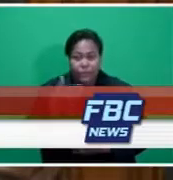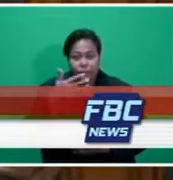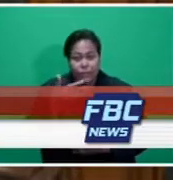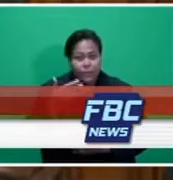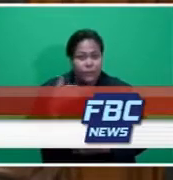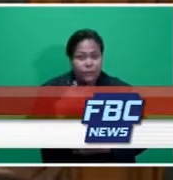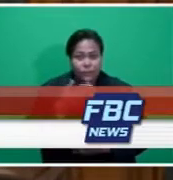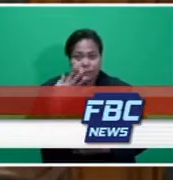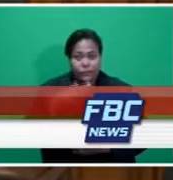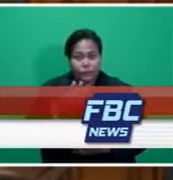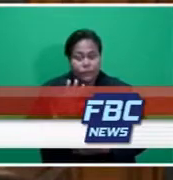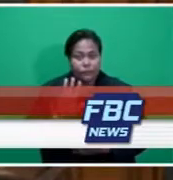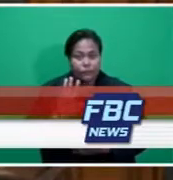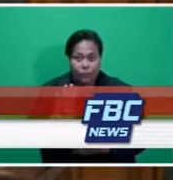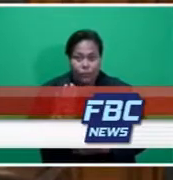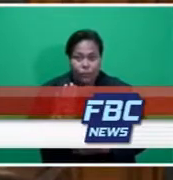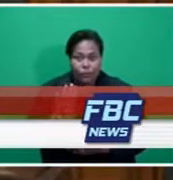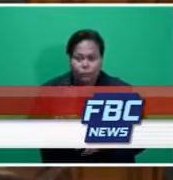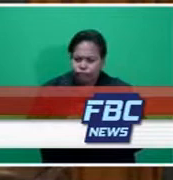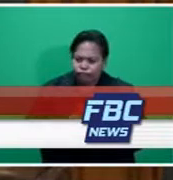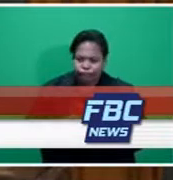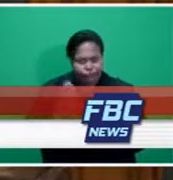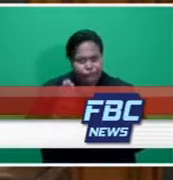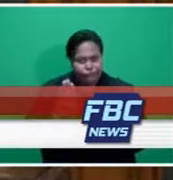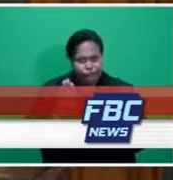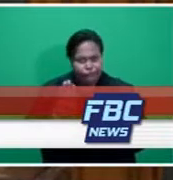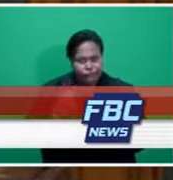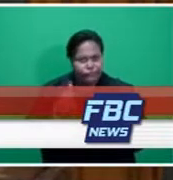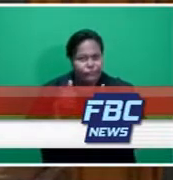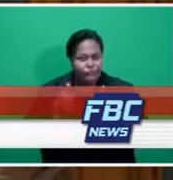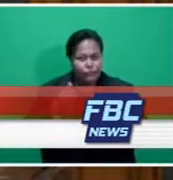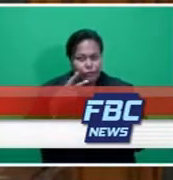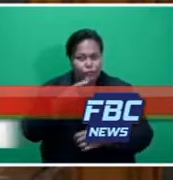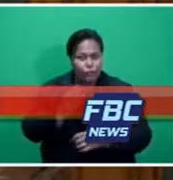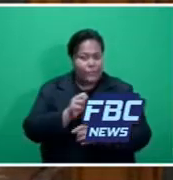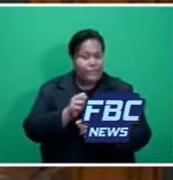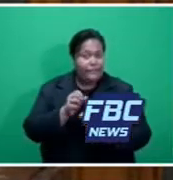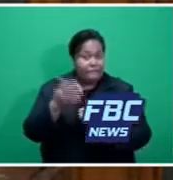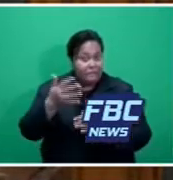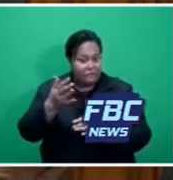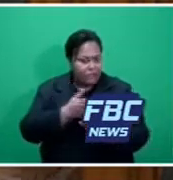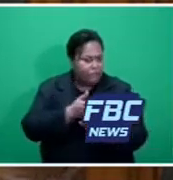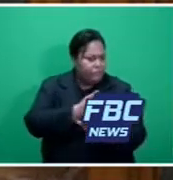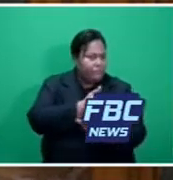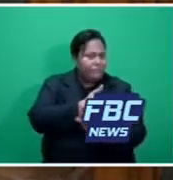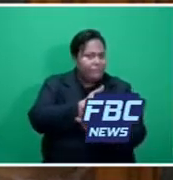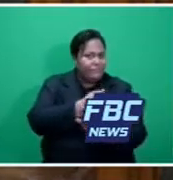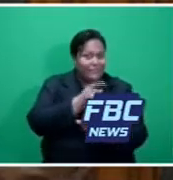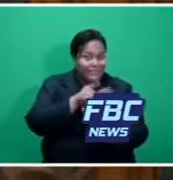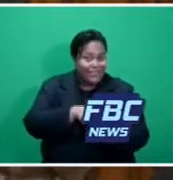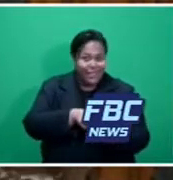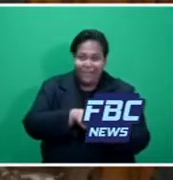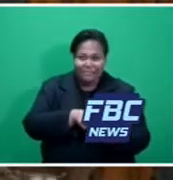26,254,954, significantly up in comparison to 2015's profit after tax figure for